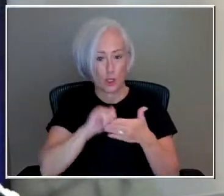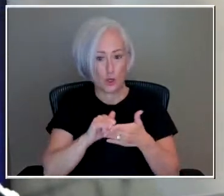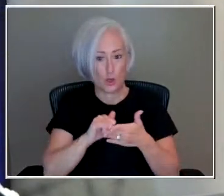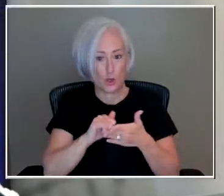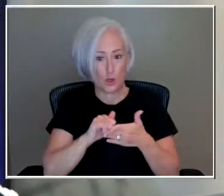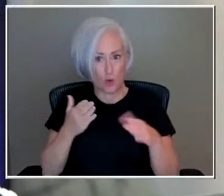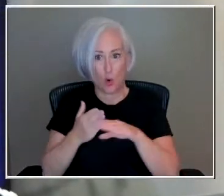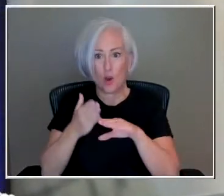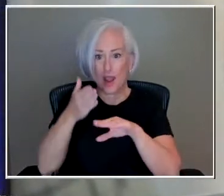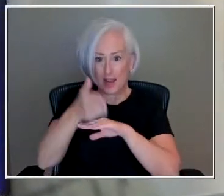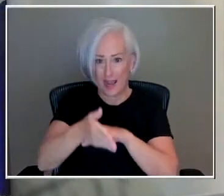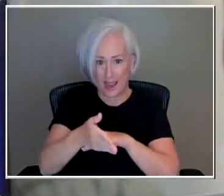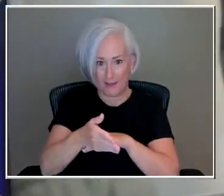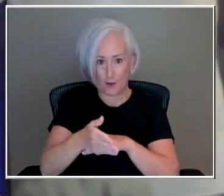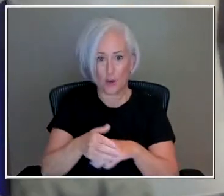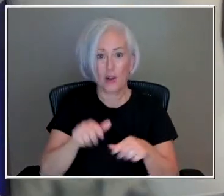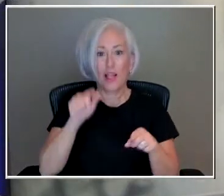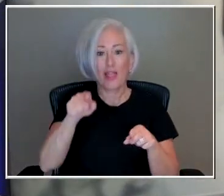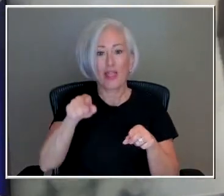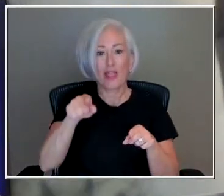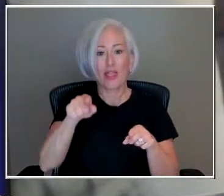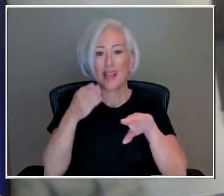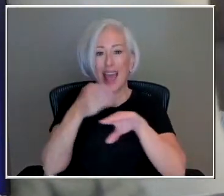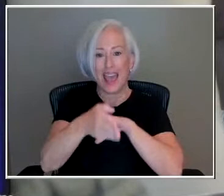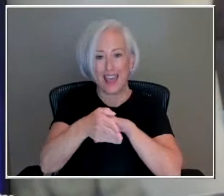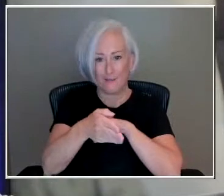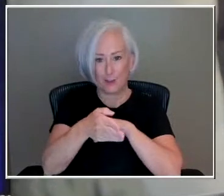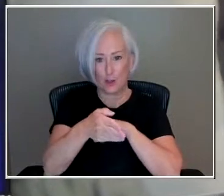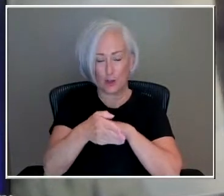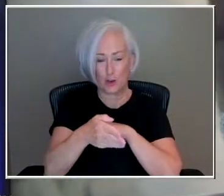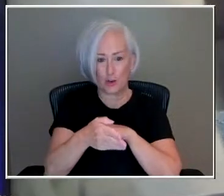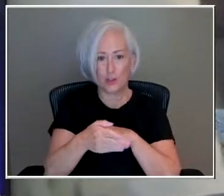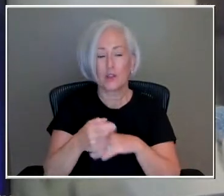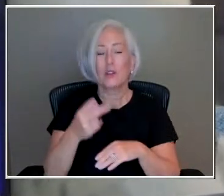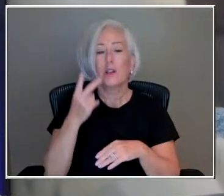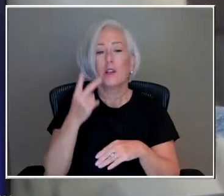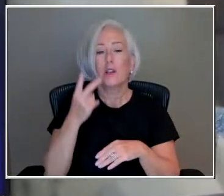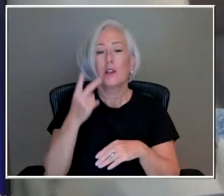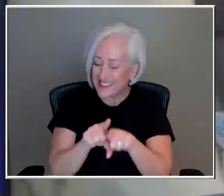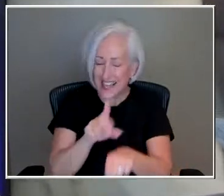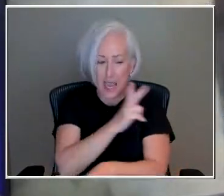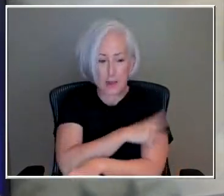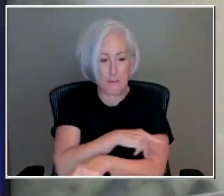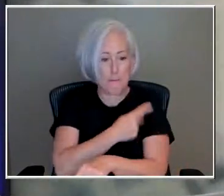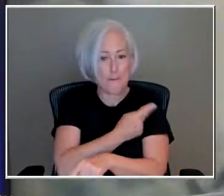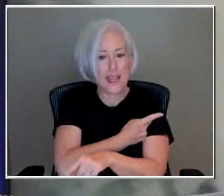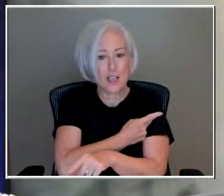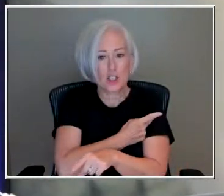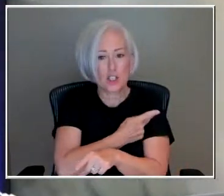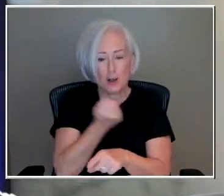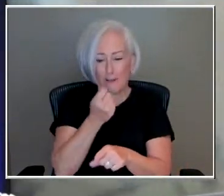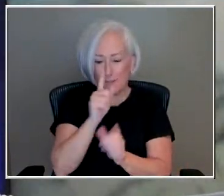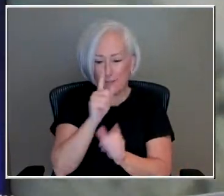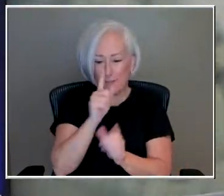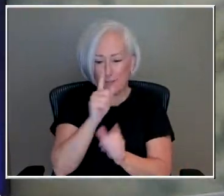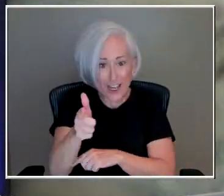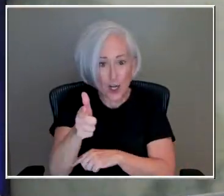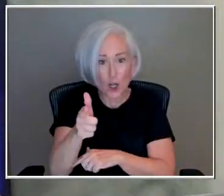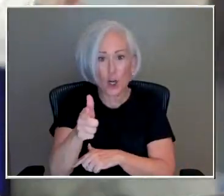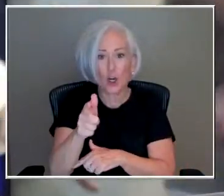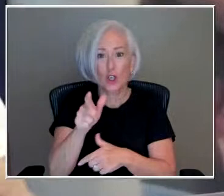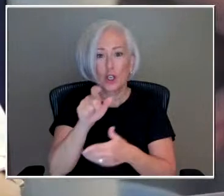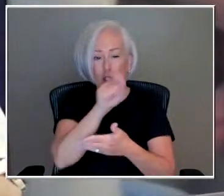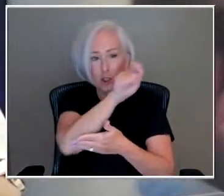So this is an after video where you can see that that same patient you just saw struggling to write is now drawing straight